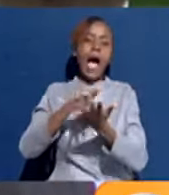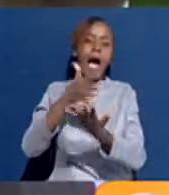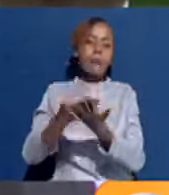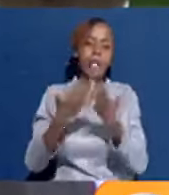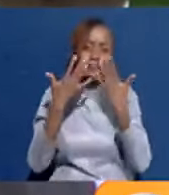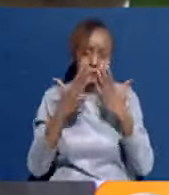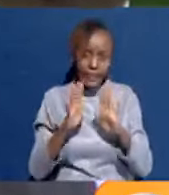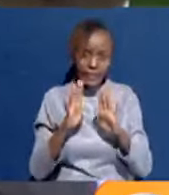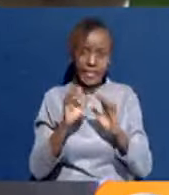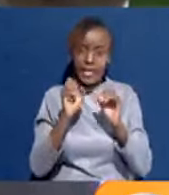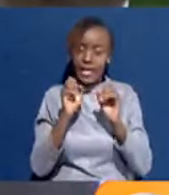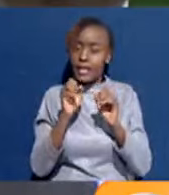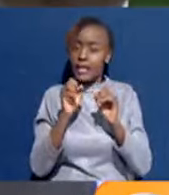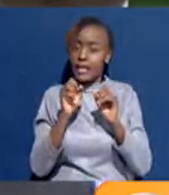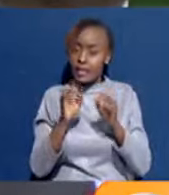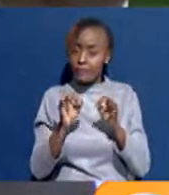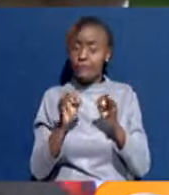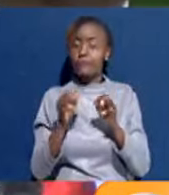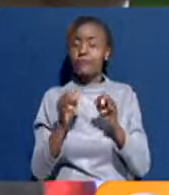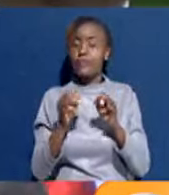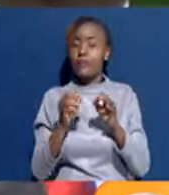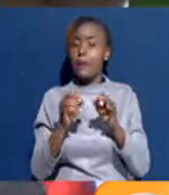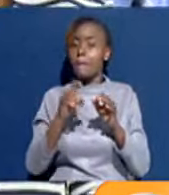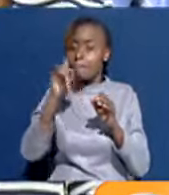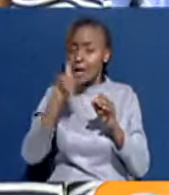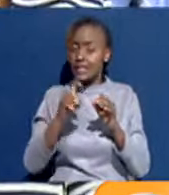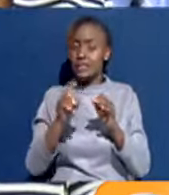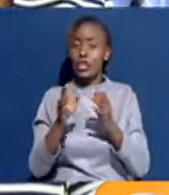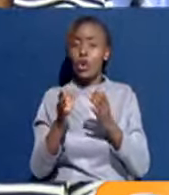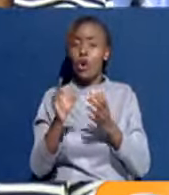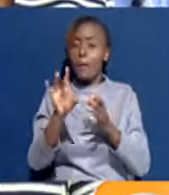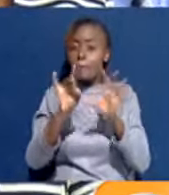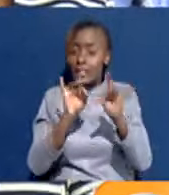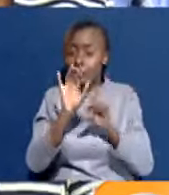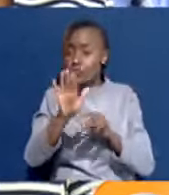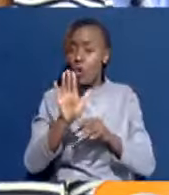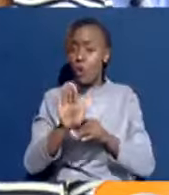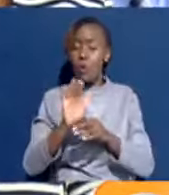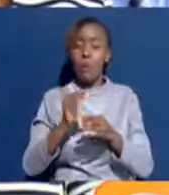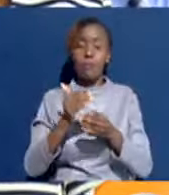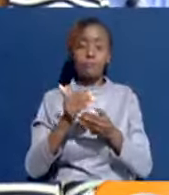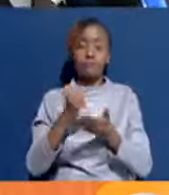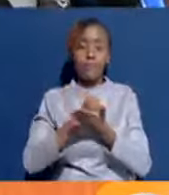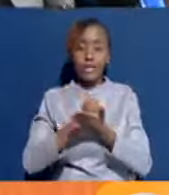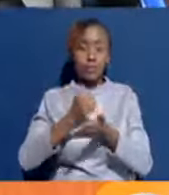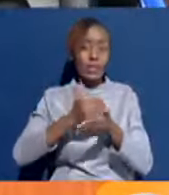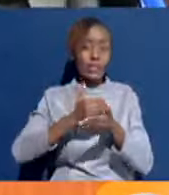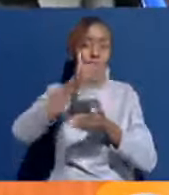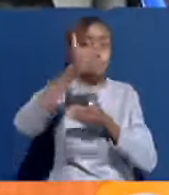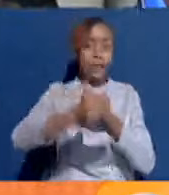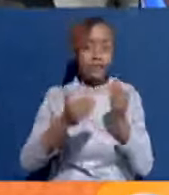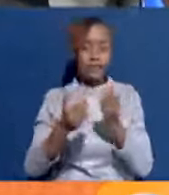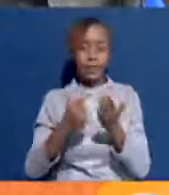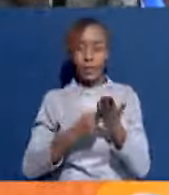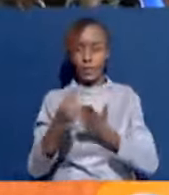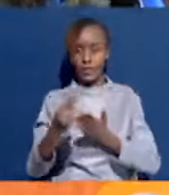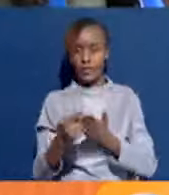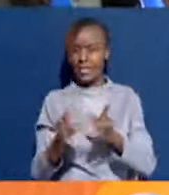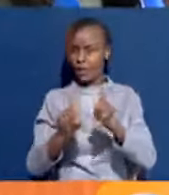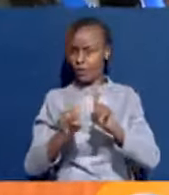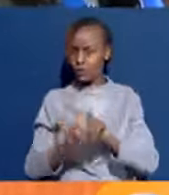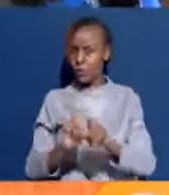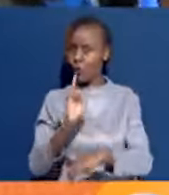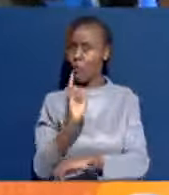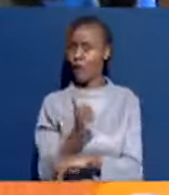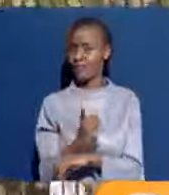their passports the following week. But the Interior CS had a warning to those who will fail to